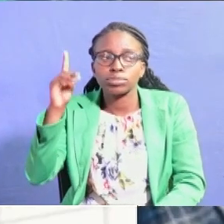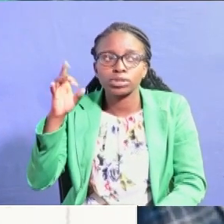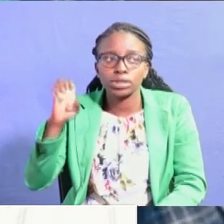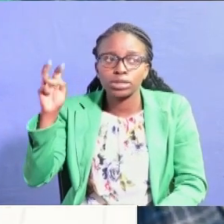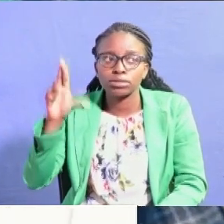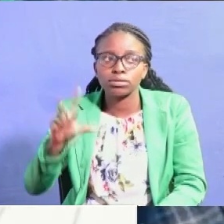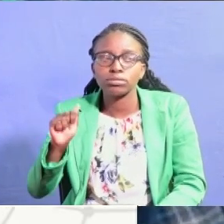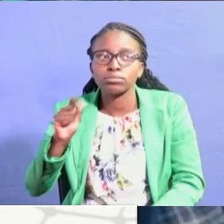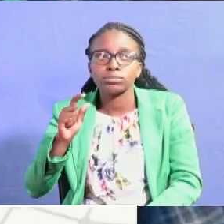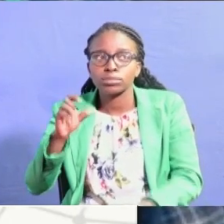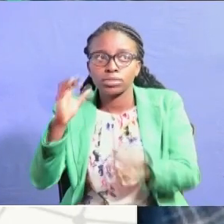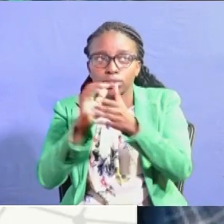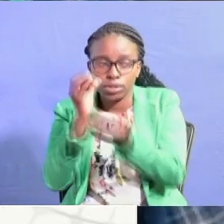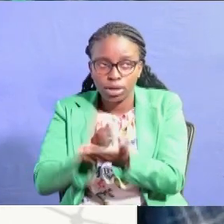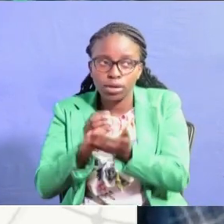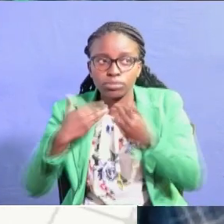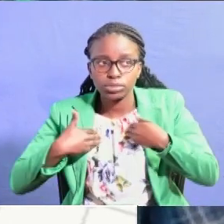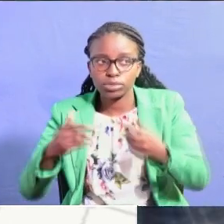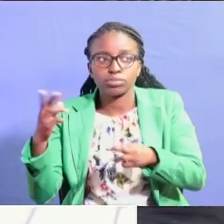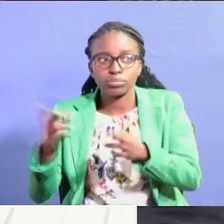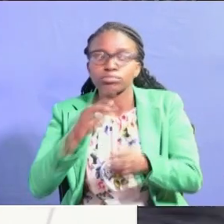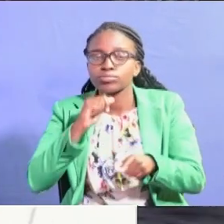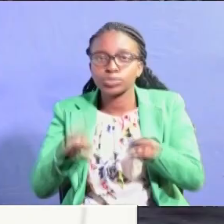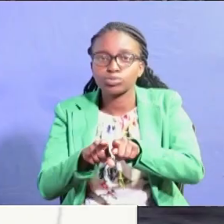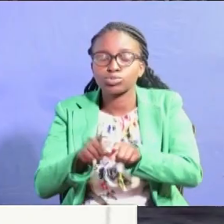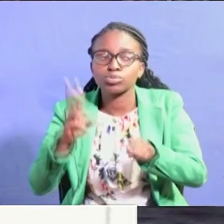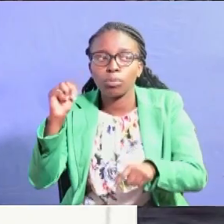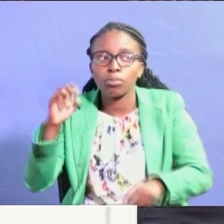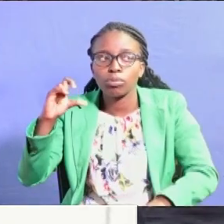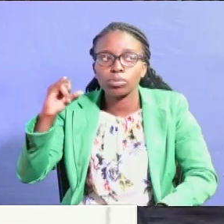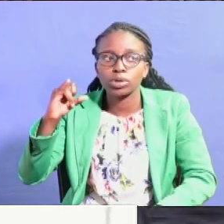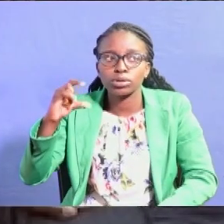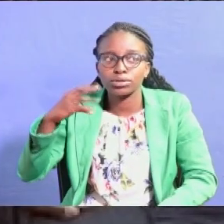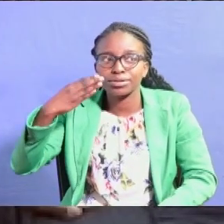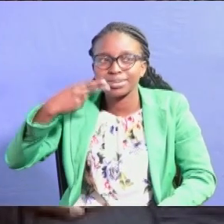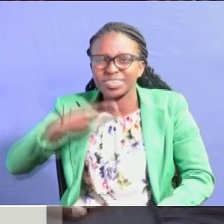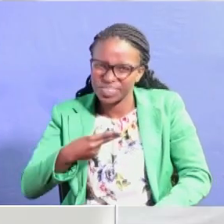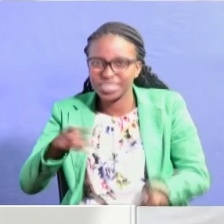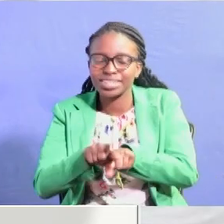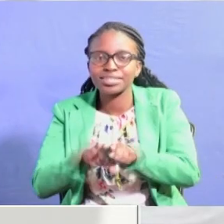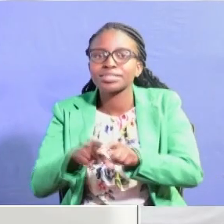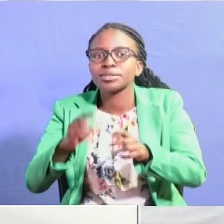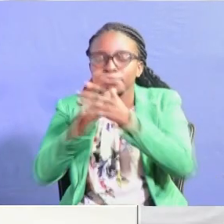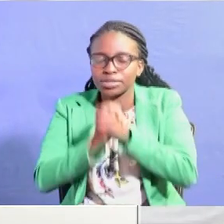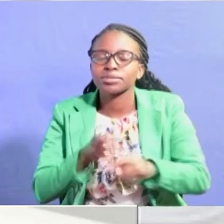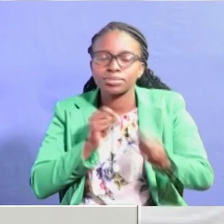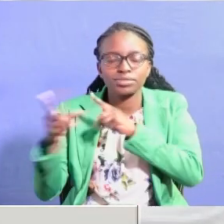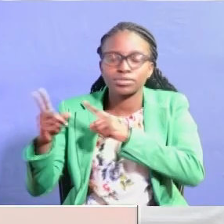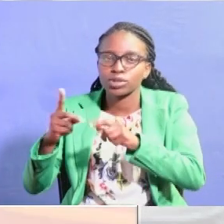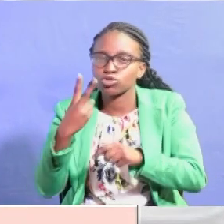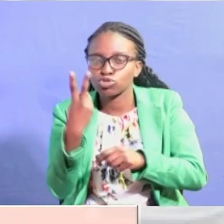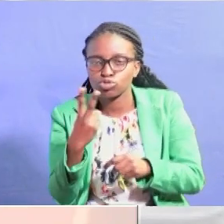Stars goalkeeper, and brother to Michael Koth, who starred for Harambee Stars in the 1990s and early 2000s,